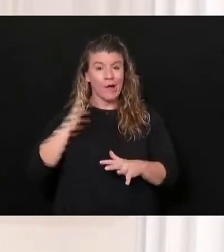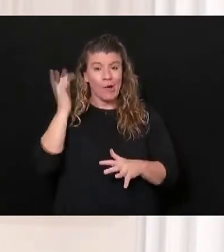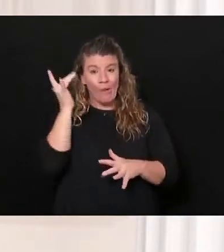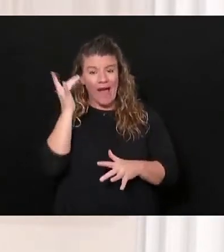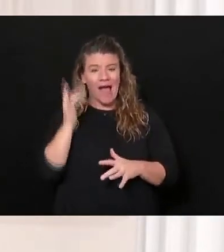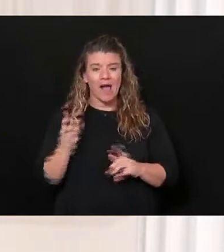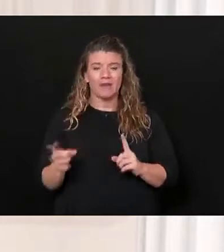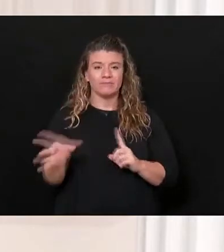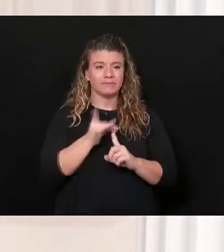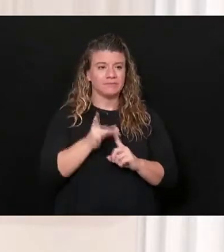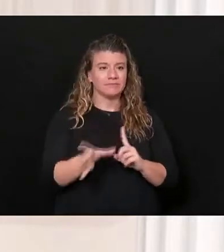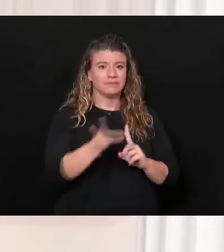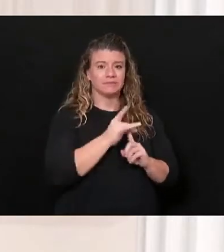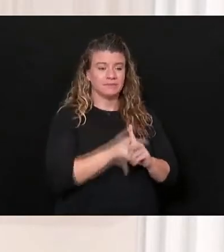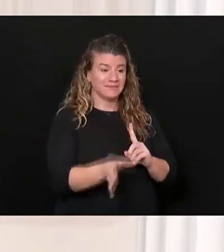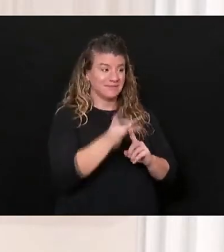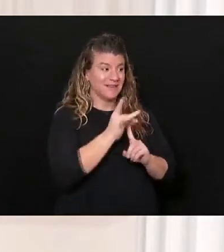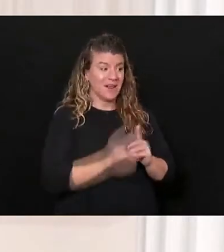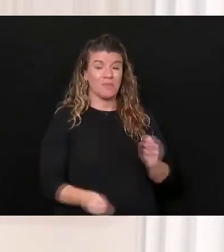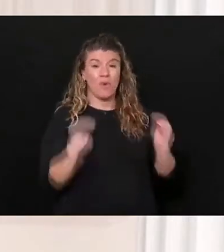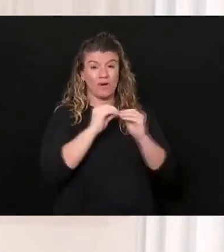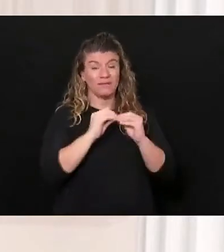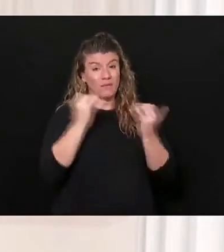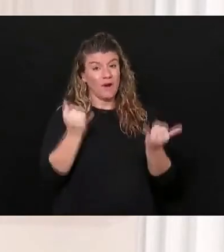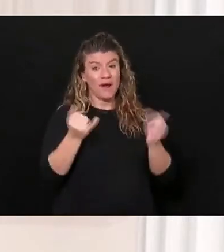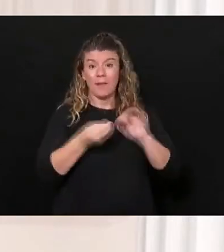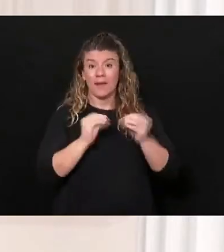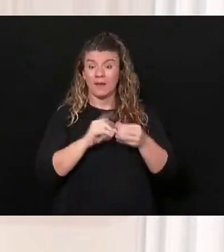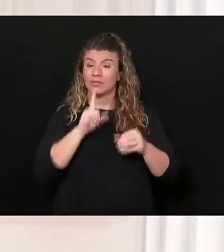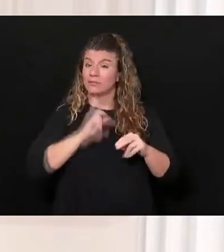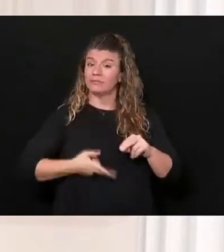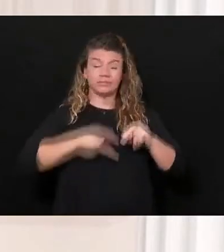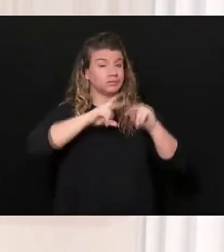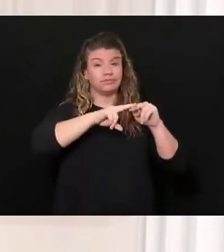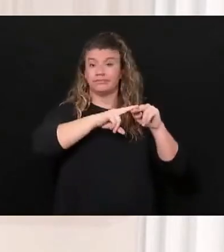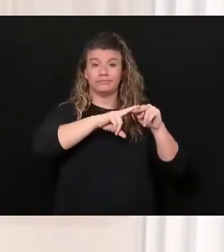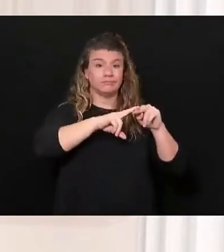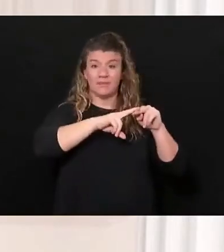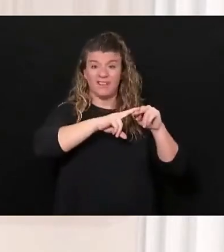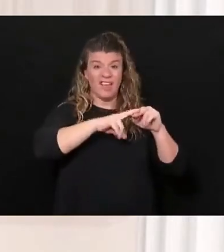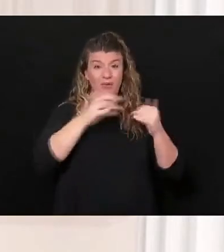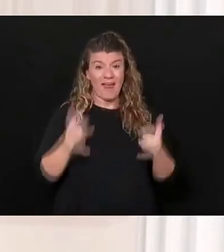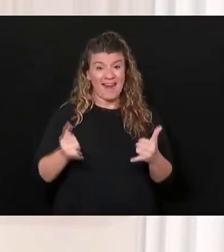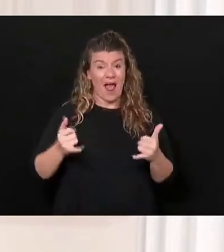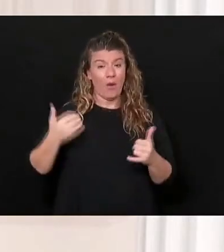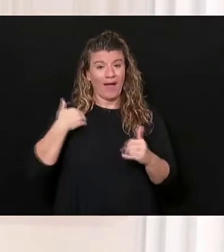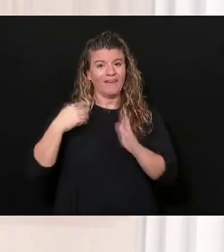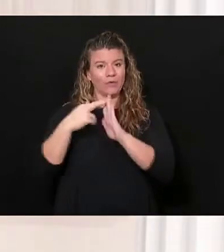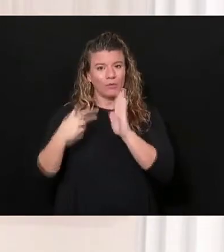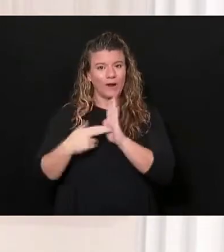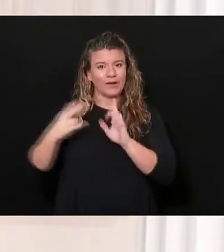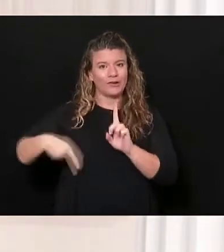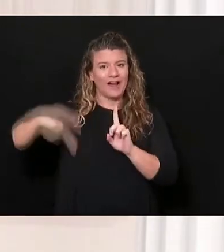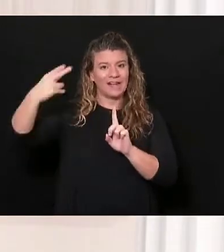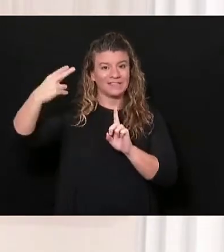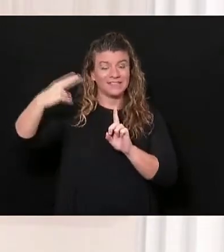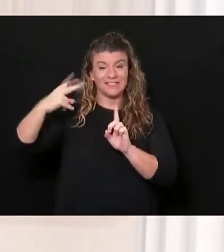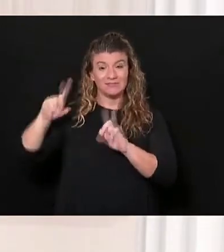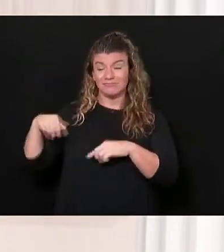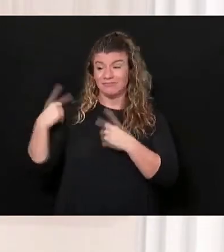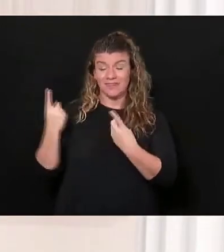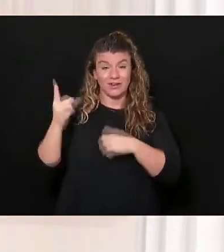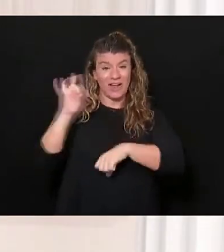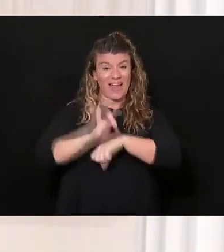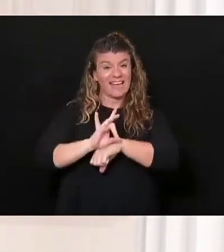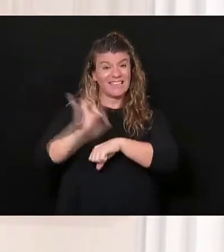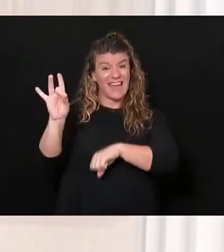with COVID-19 than we've seen at any other part of this pandemic. Over the last 8 days, we've had